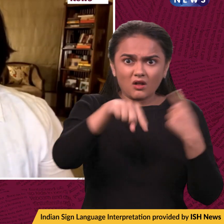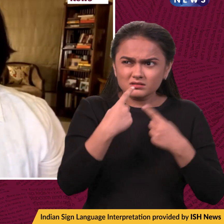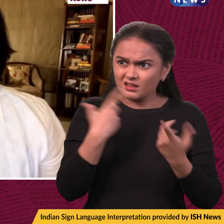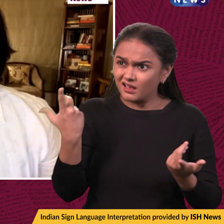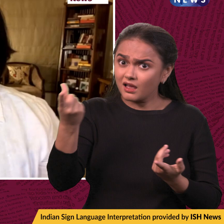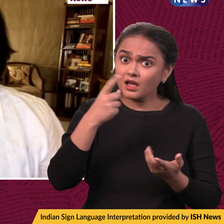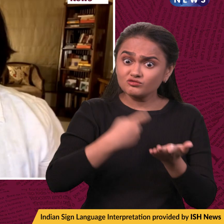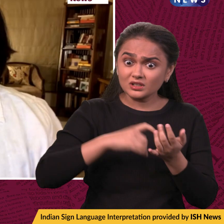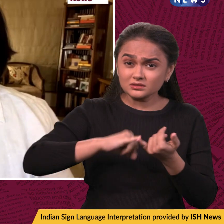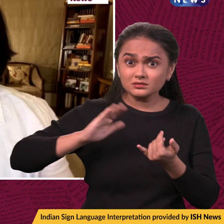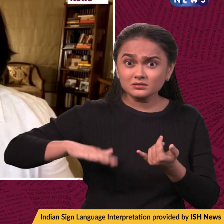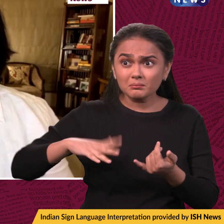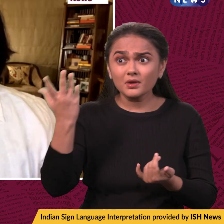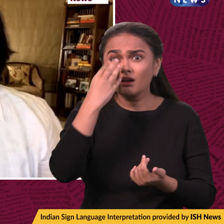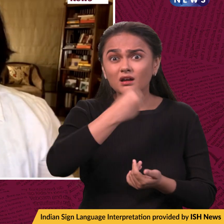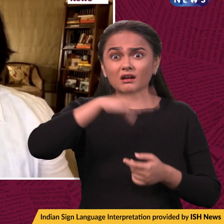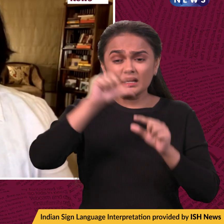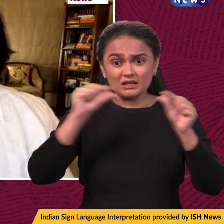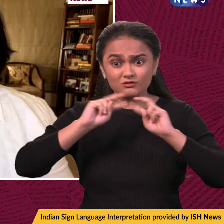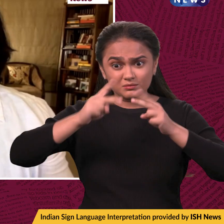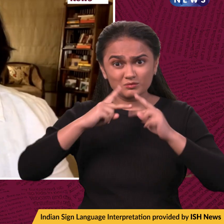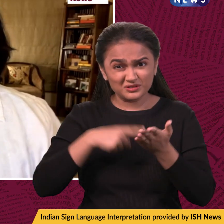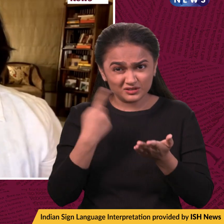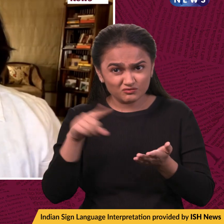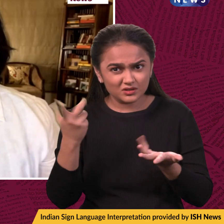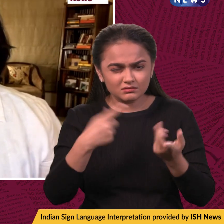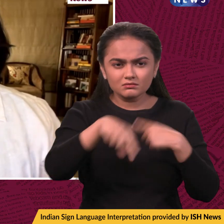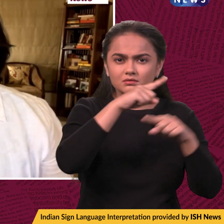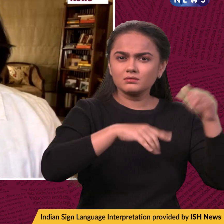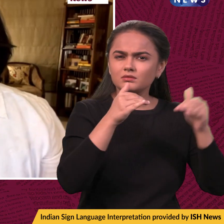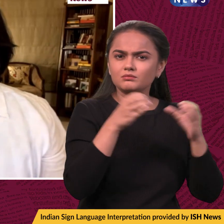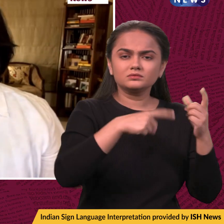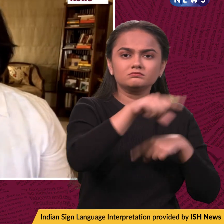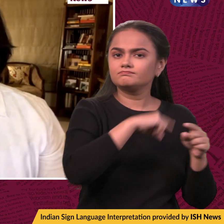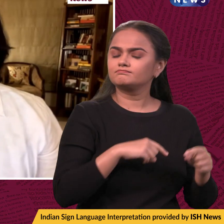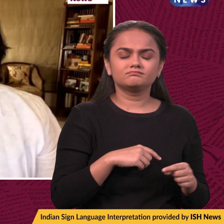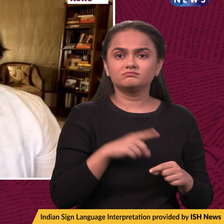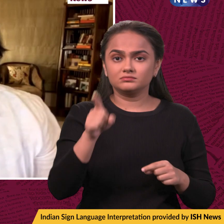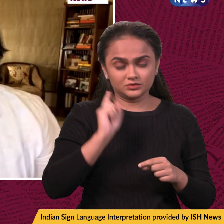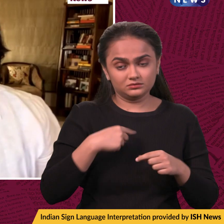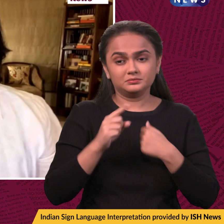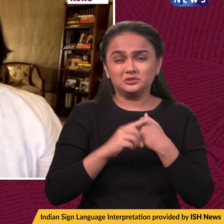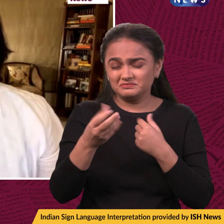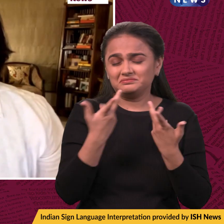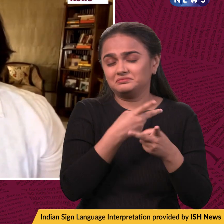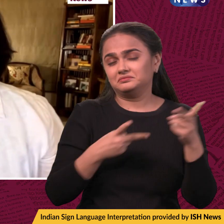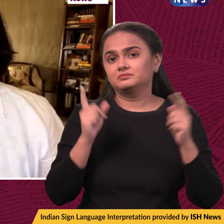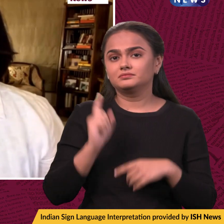it undermines the dignity of the House. At least 10 other parliamentarians from different parties are expected to move similar motions.